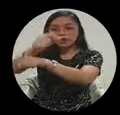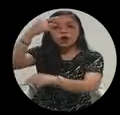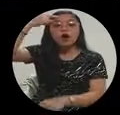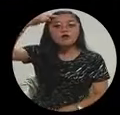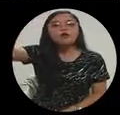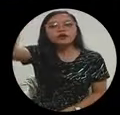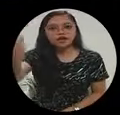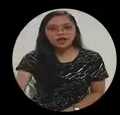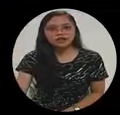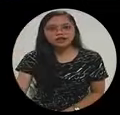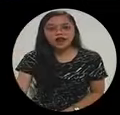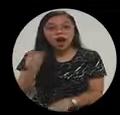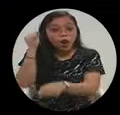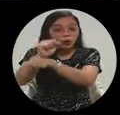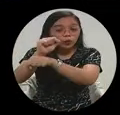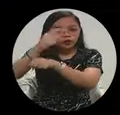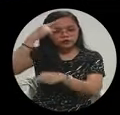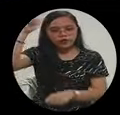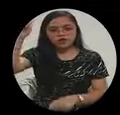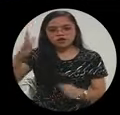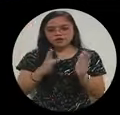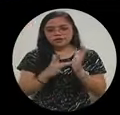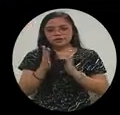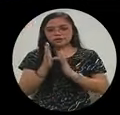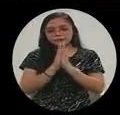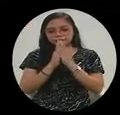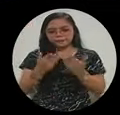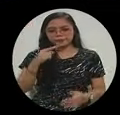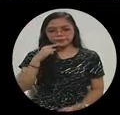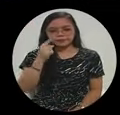God. Look at Philippians chapter 2